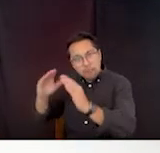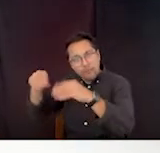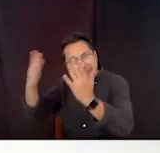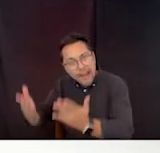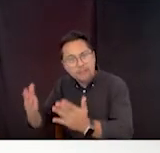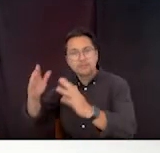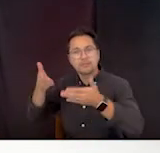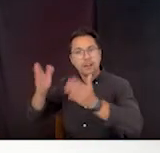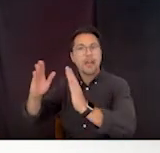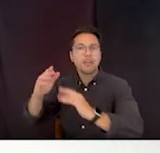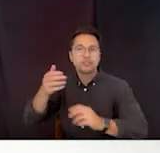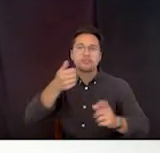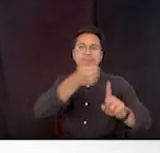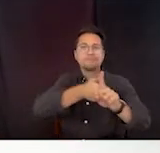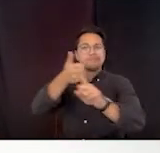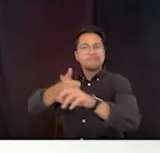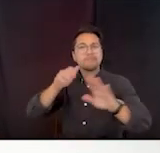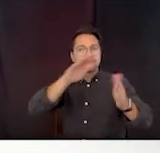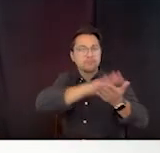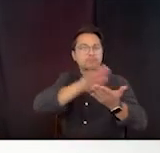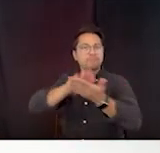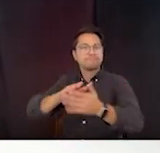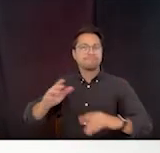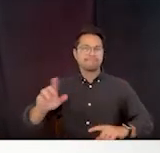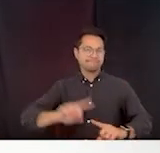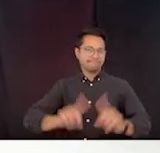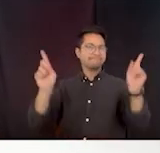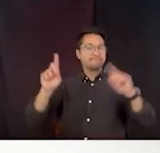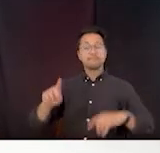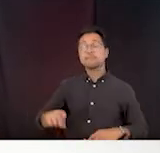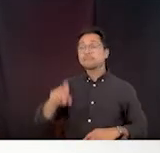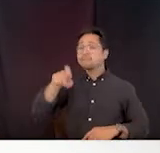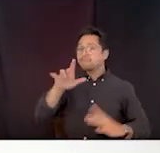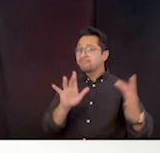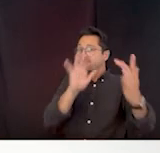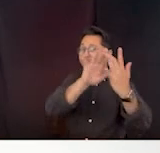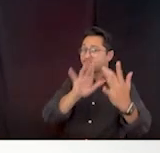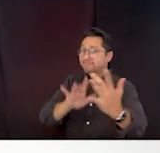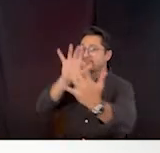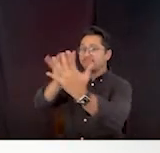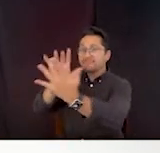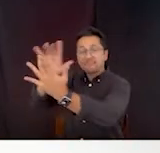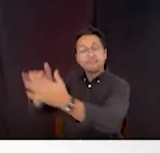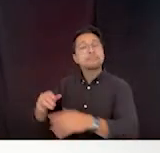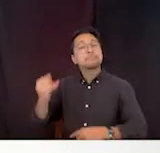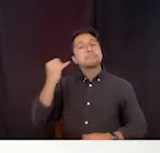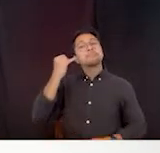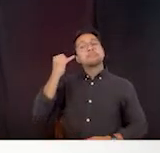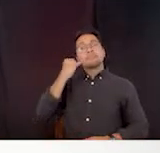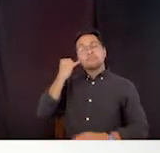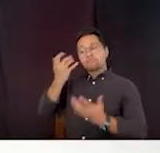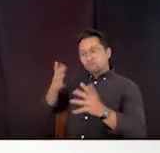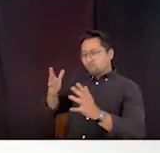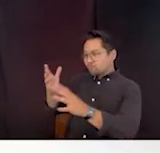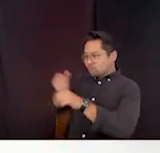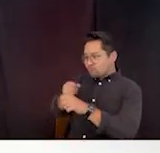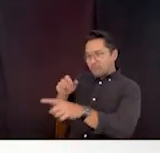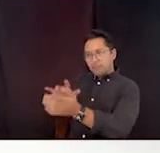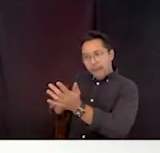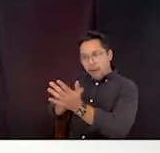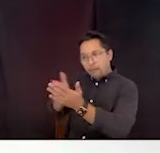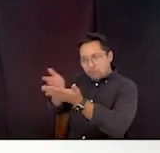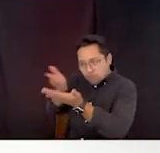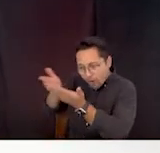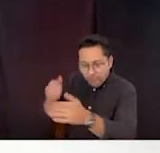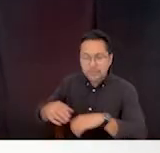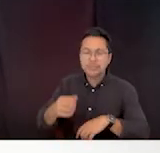have to contact your local school to find that out. So if you are still receiving those medically based services, you've just been given a diagnosis, or you've just now